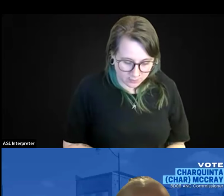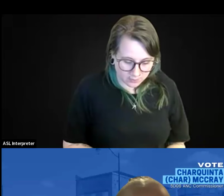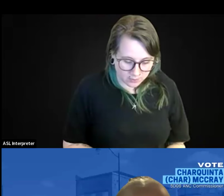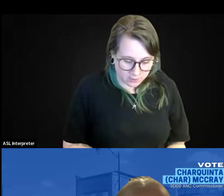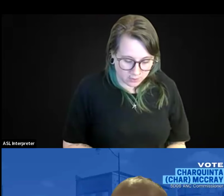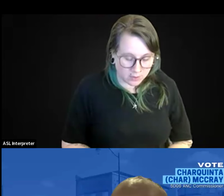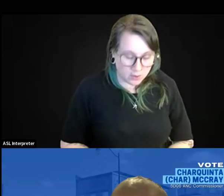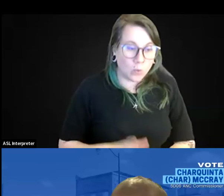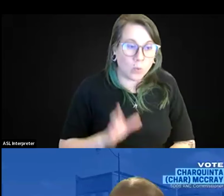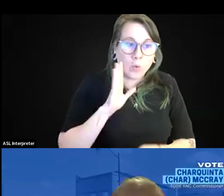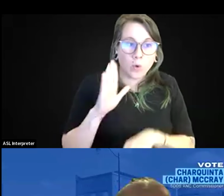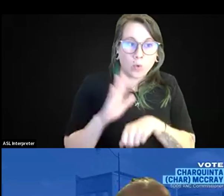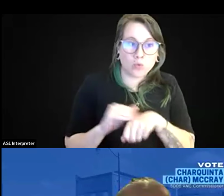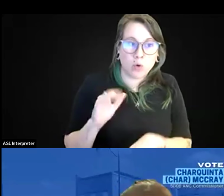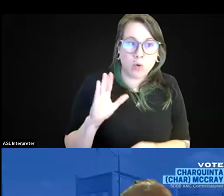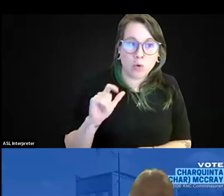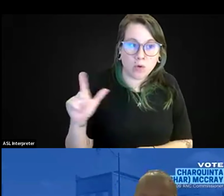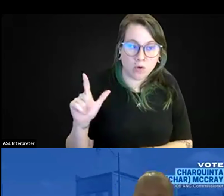call.